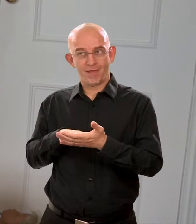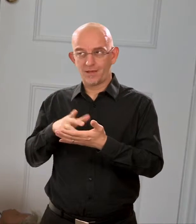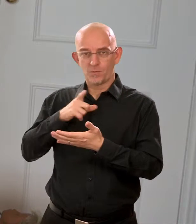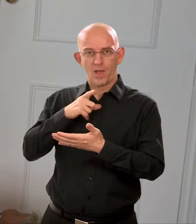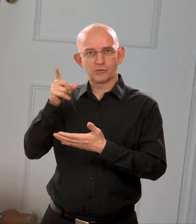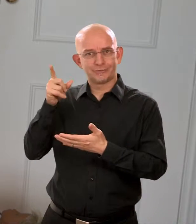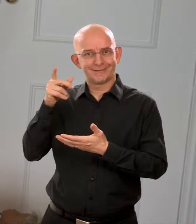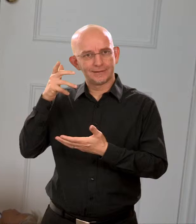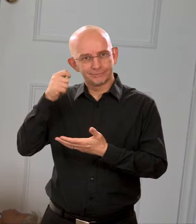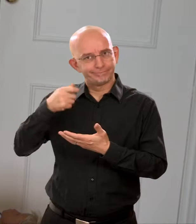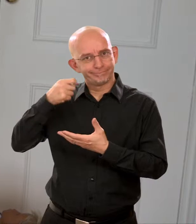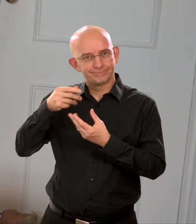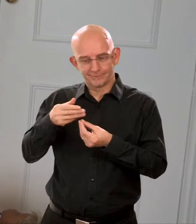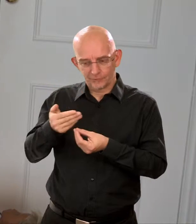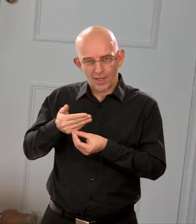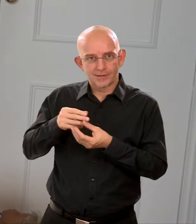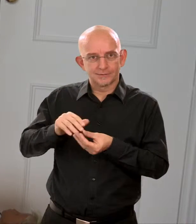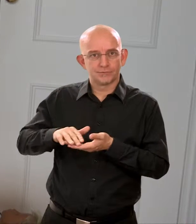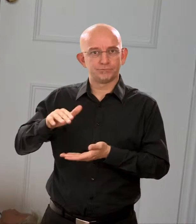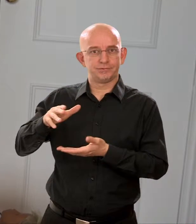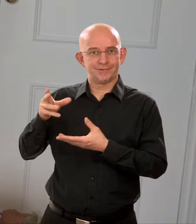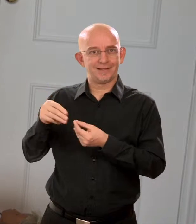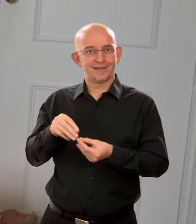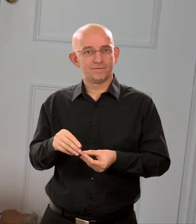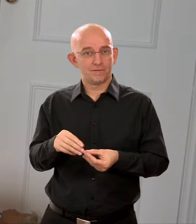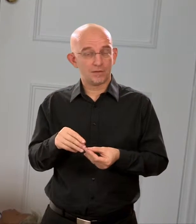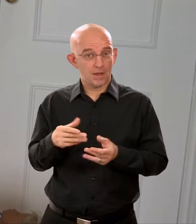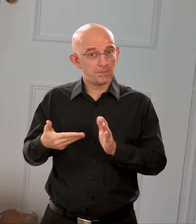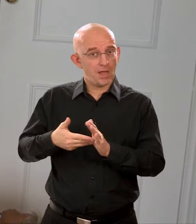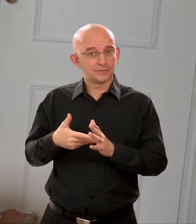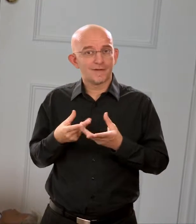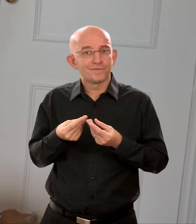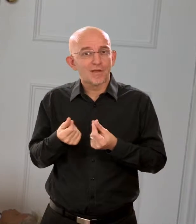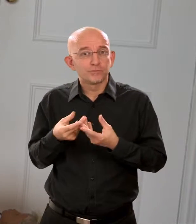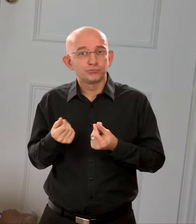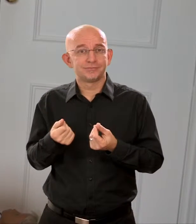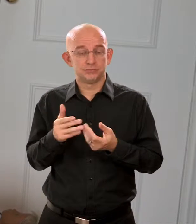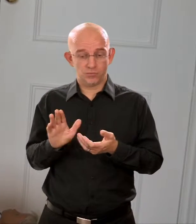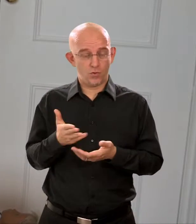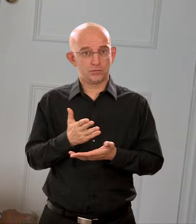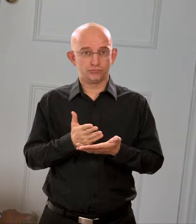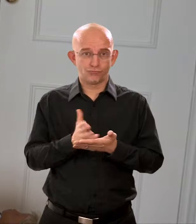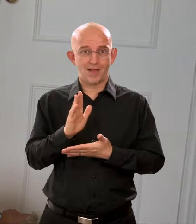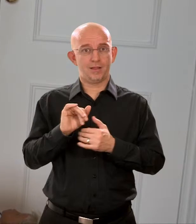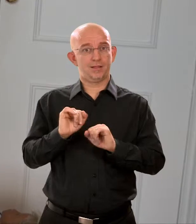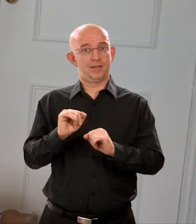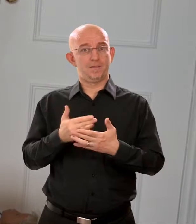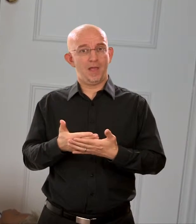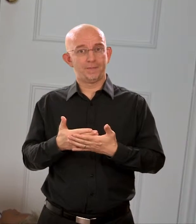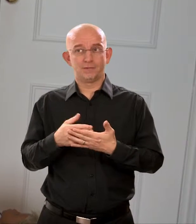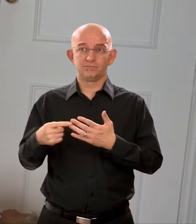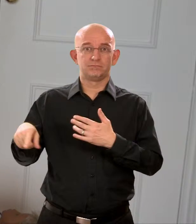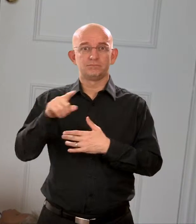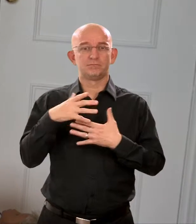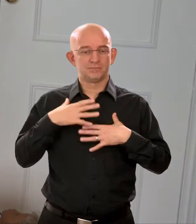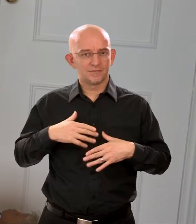had were real baby and children sort of left behind